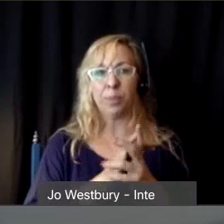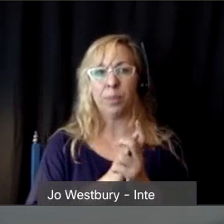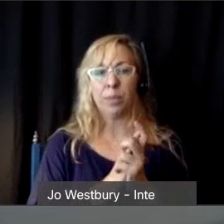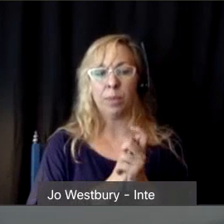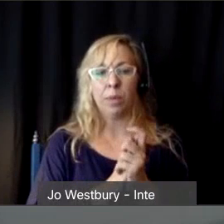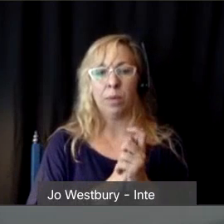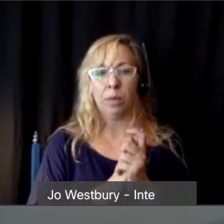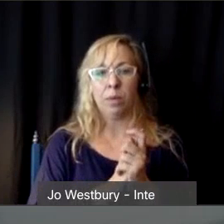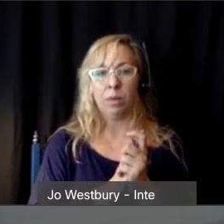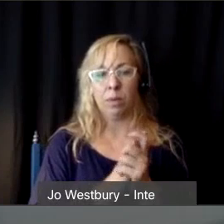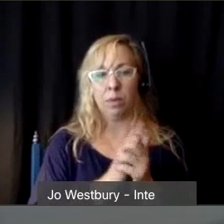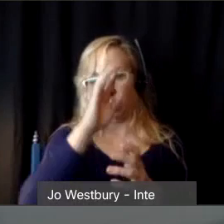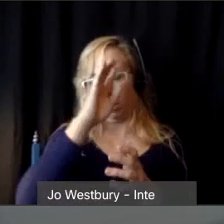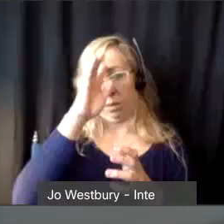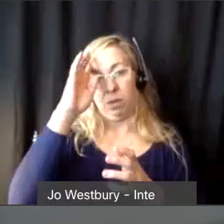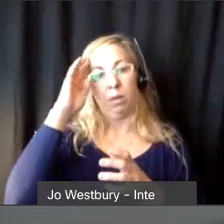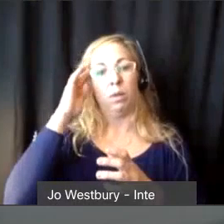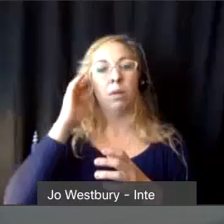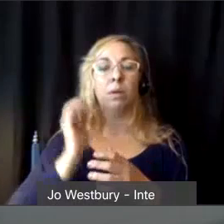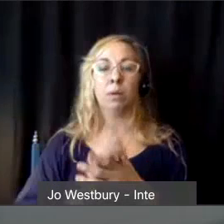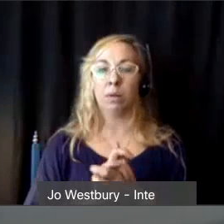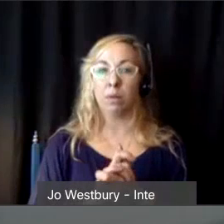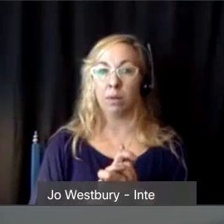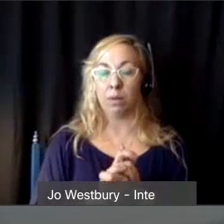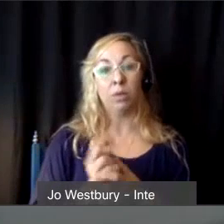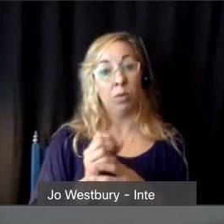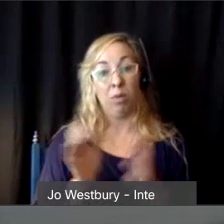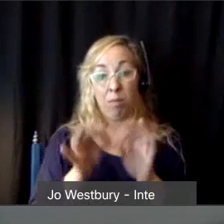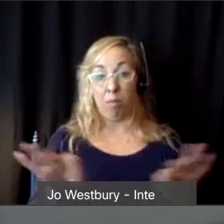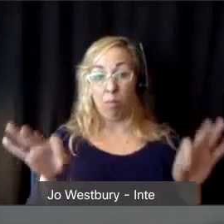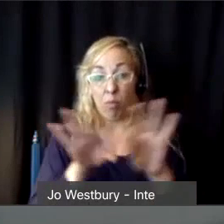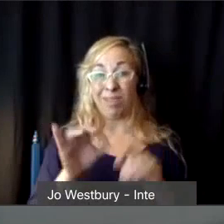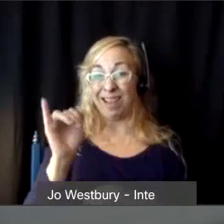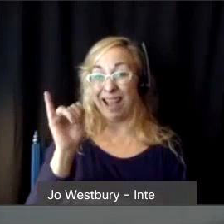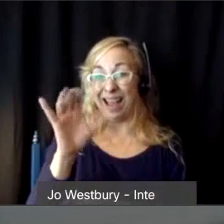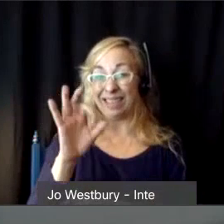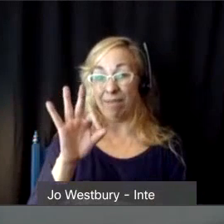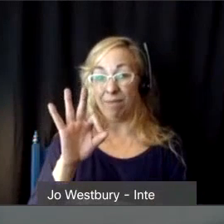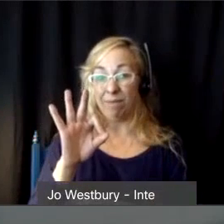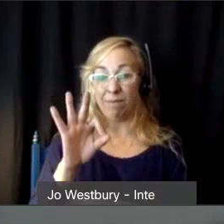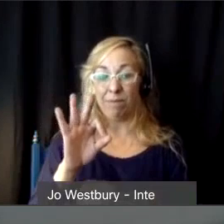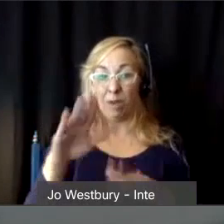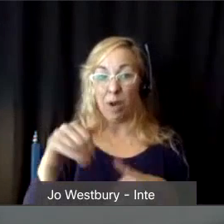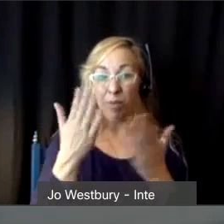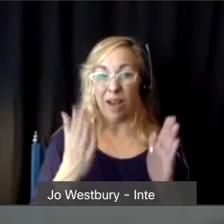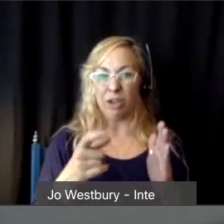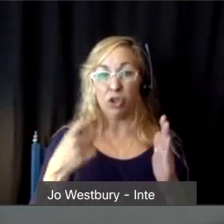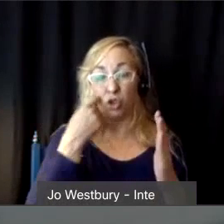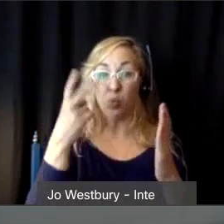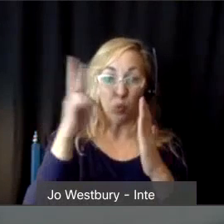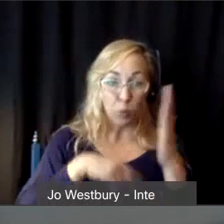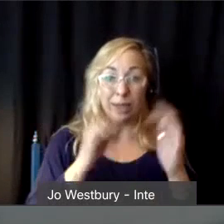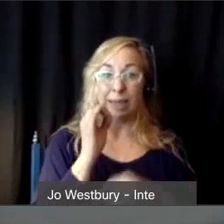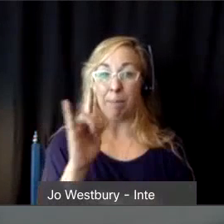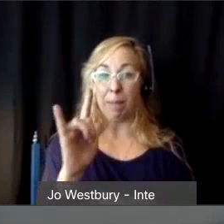for this particular program. And so providers should really, ICF providers should really read through what was sent this morning. If you have